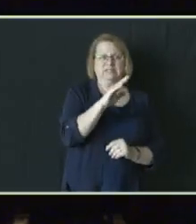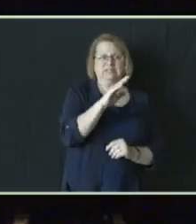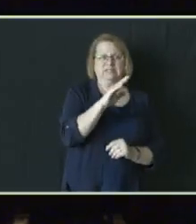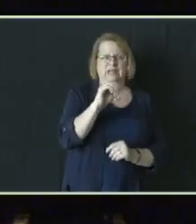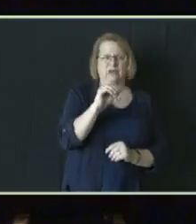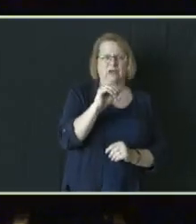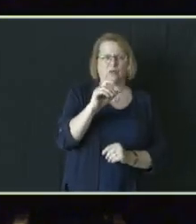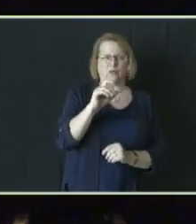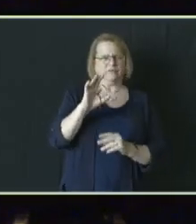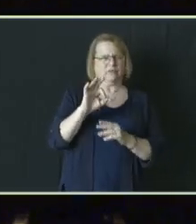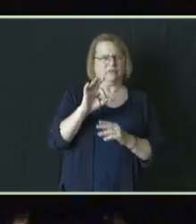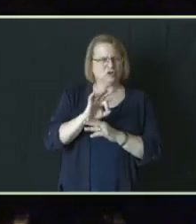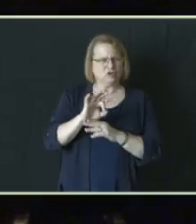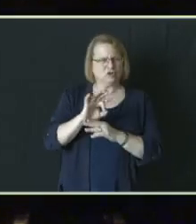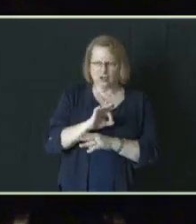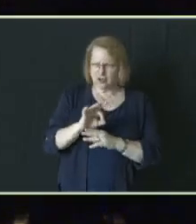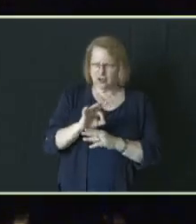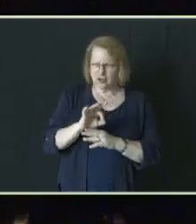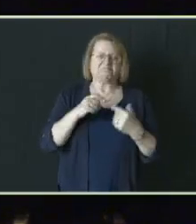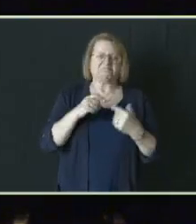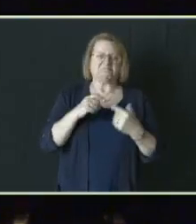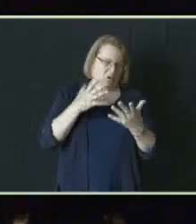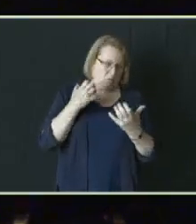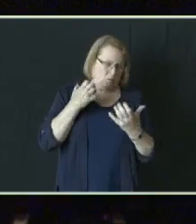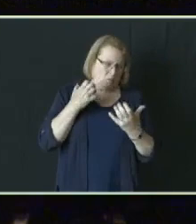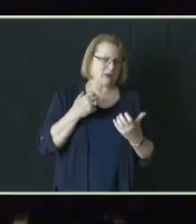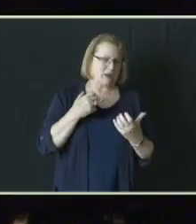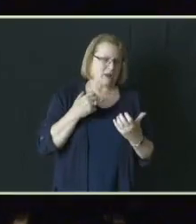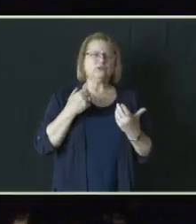a significant contract to install office systems at the